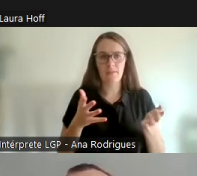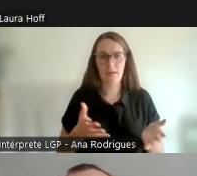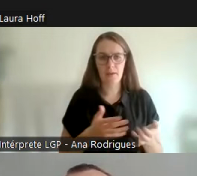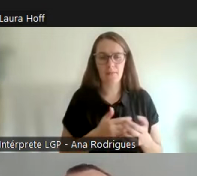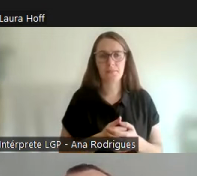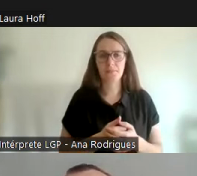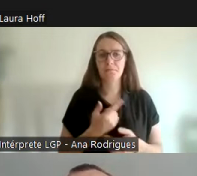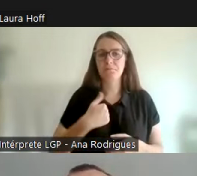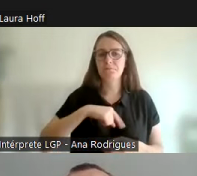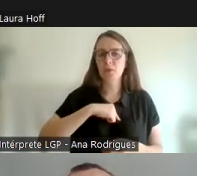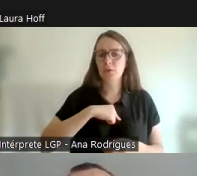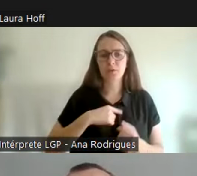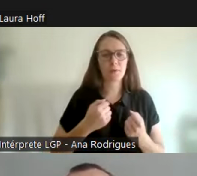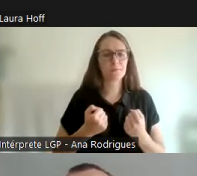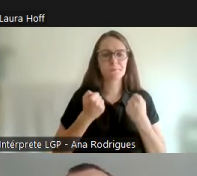we cannot